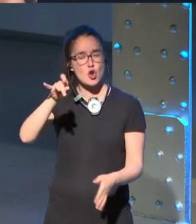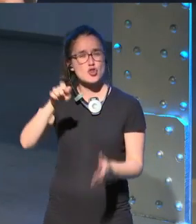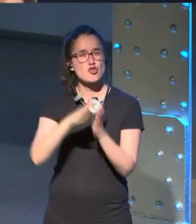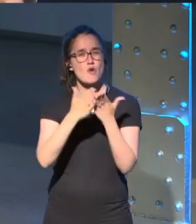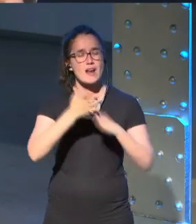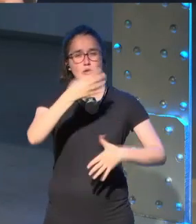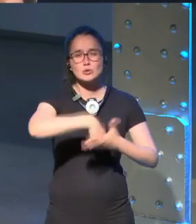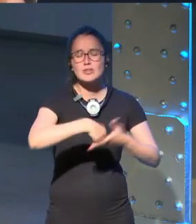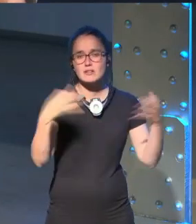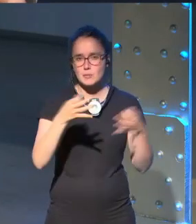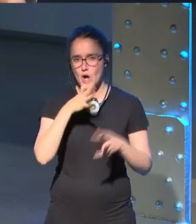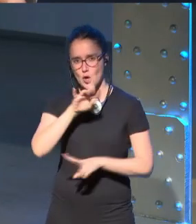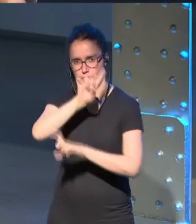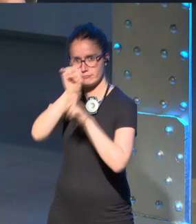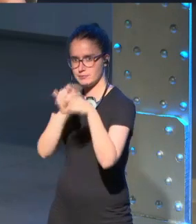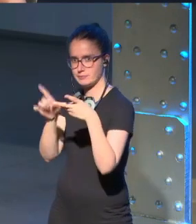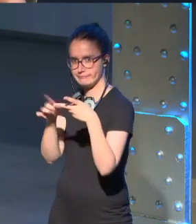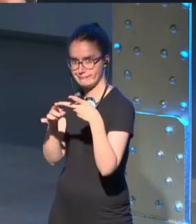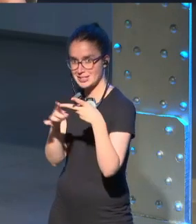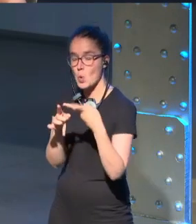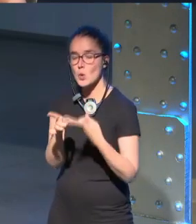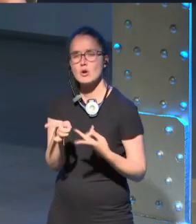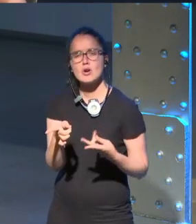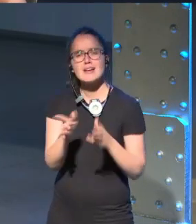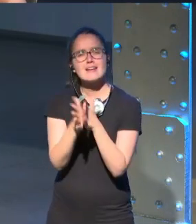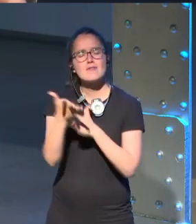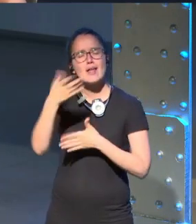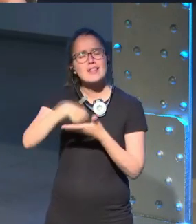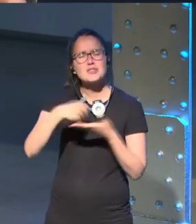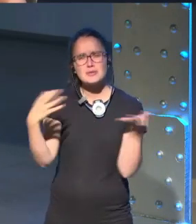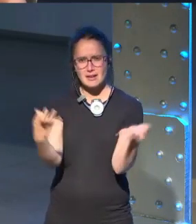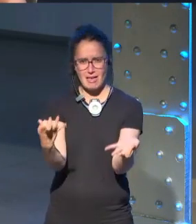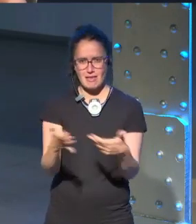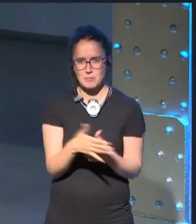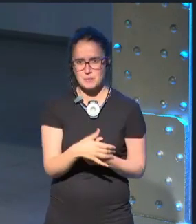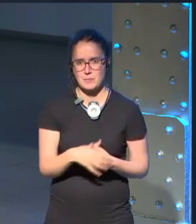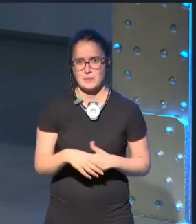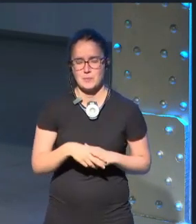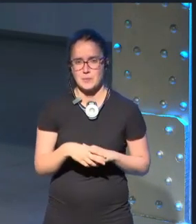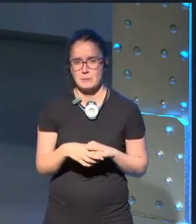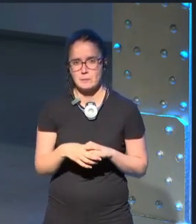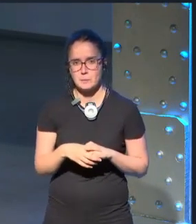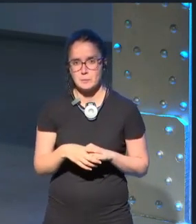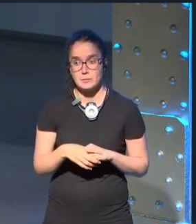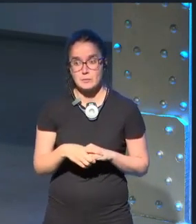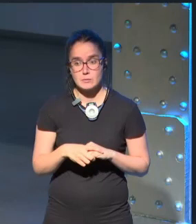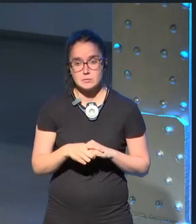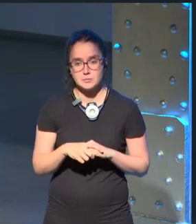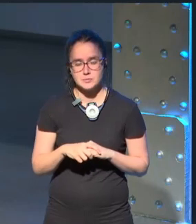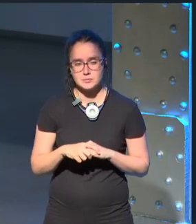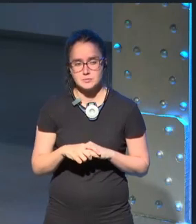to know what the novel is about. But I'm going to ask him now, because we haven't done it. What can we find in this novel?